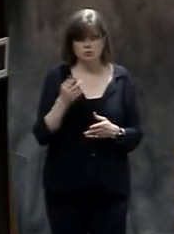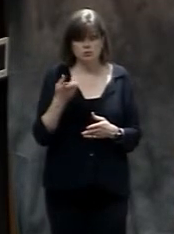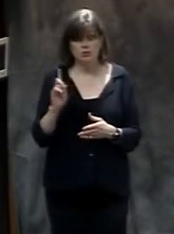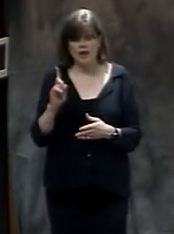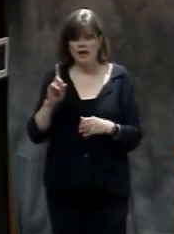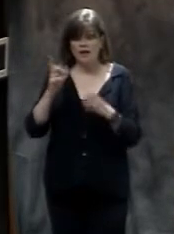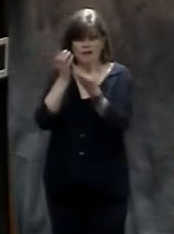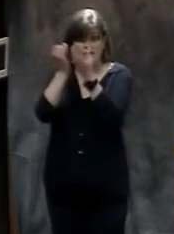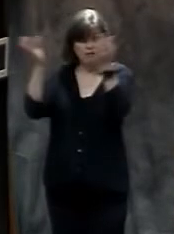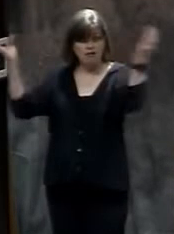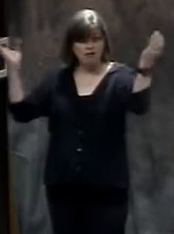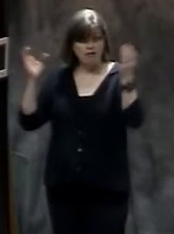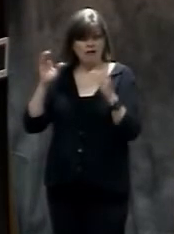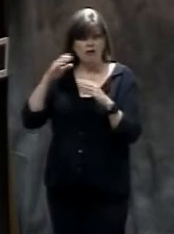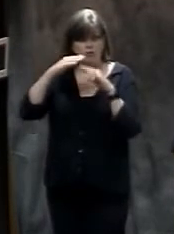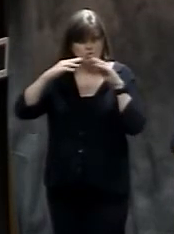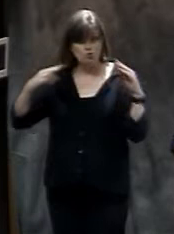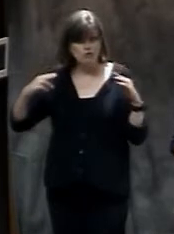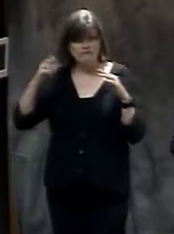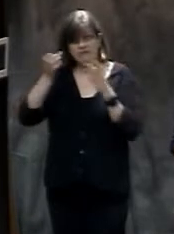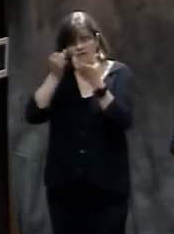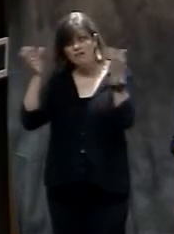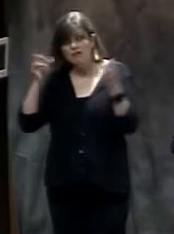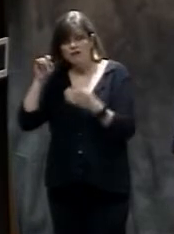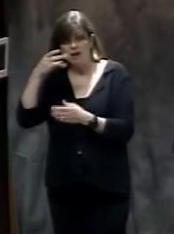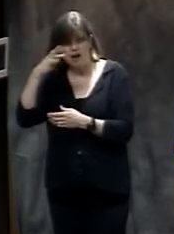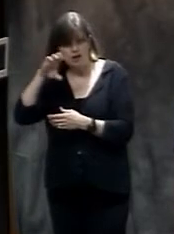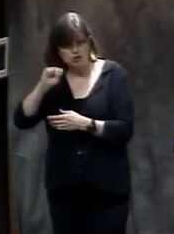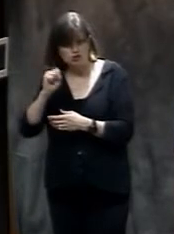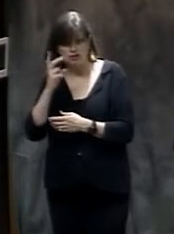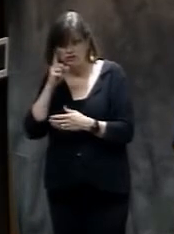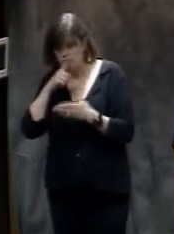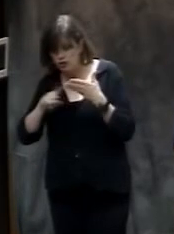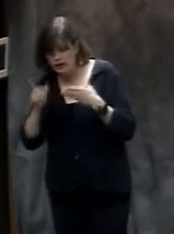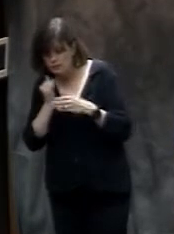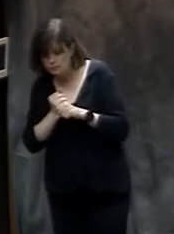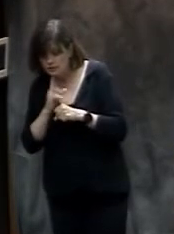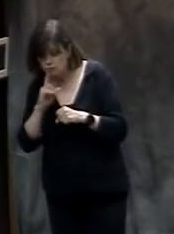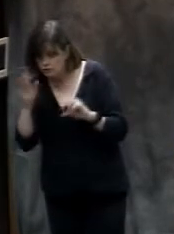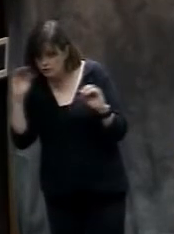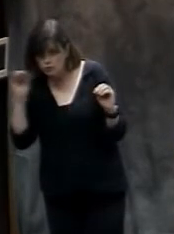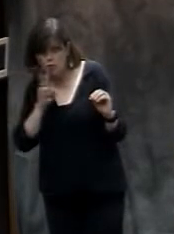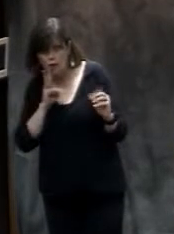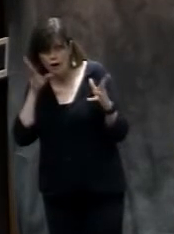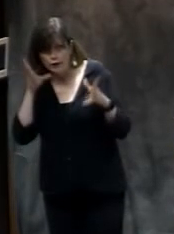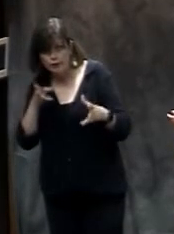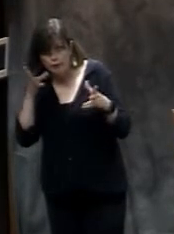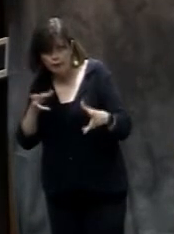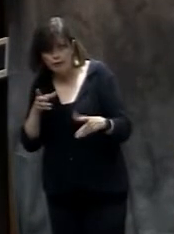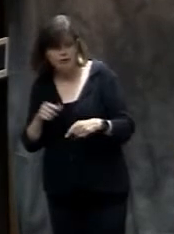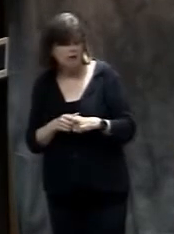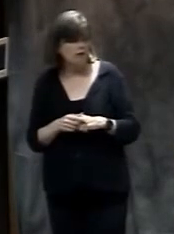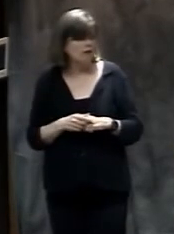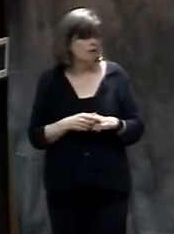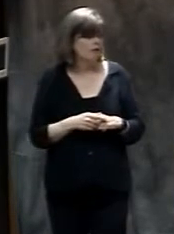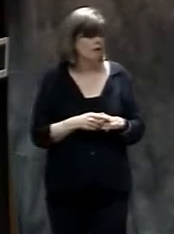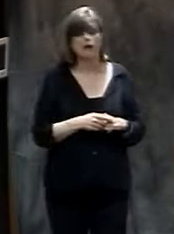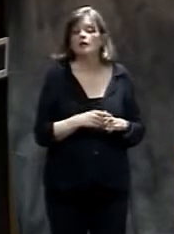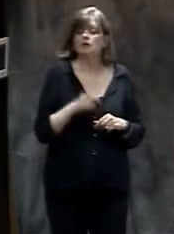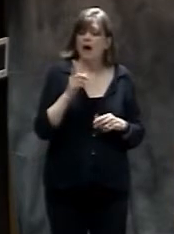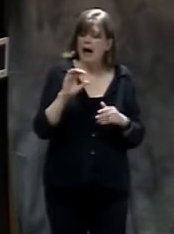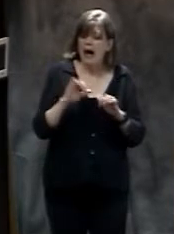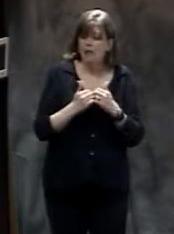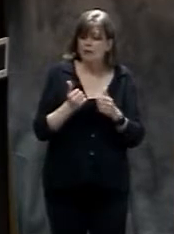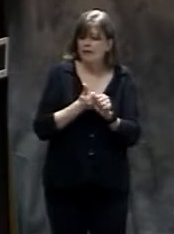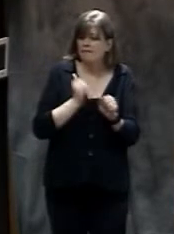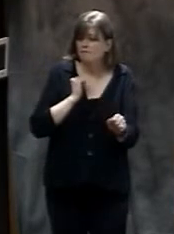water there or debris that the mosquitoes could survive on? And what do they do to avoid mosquitoes? Do they actually pay attention to public health messages about